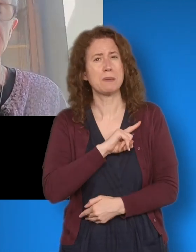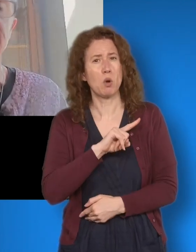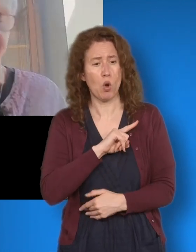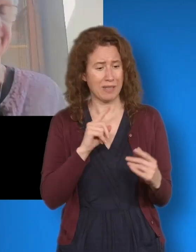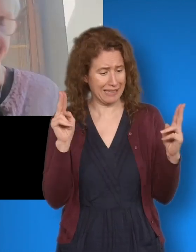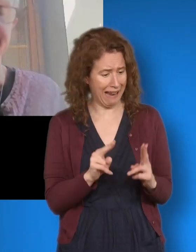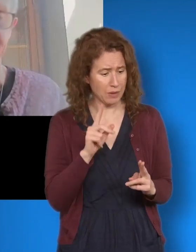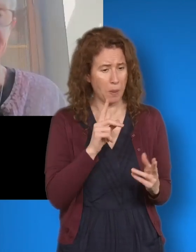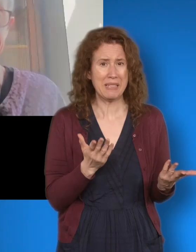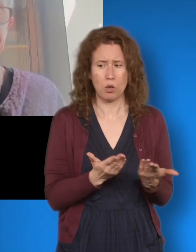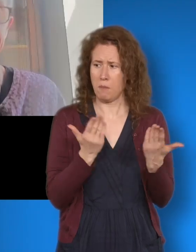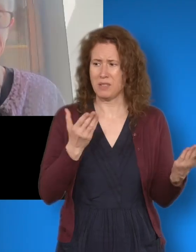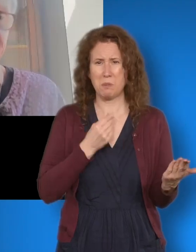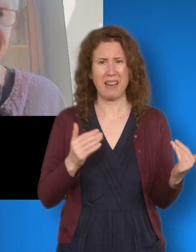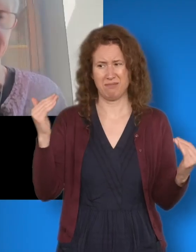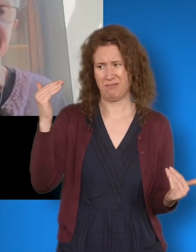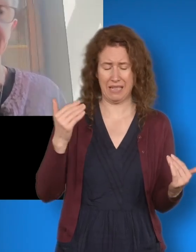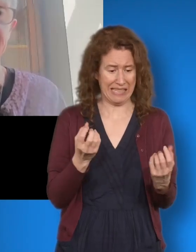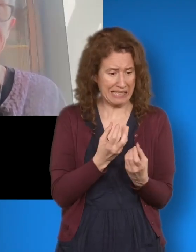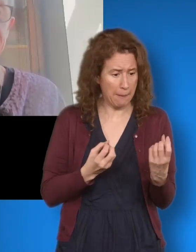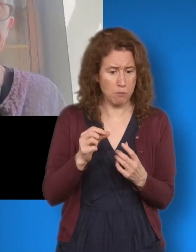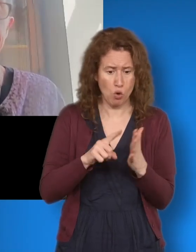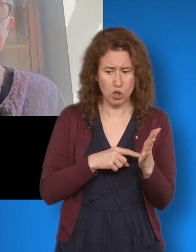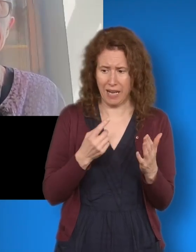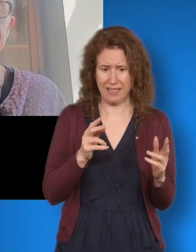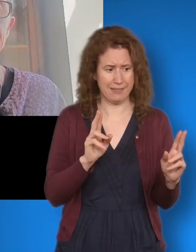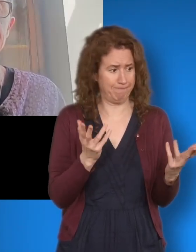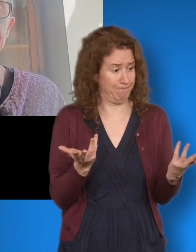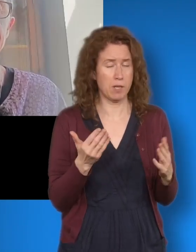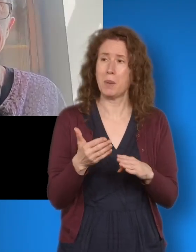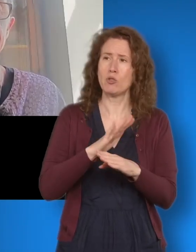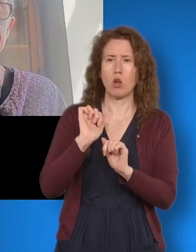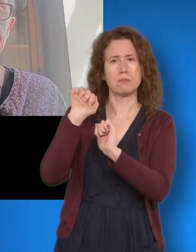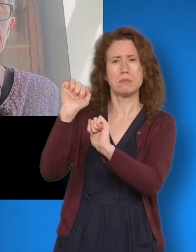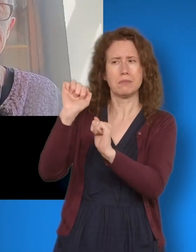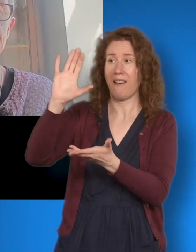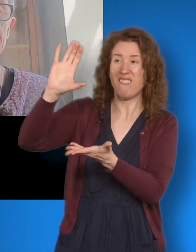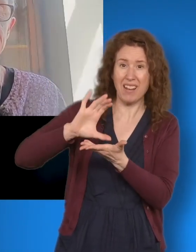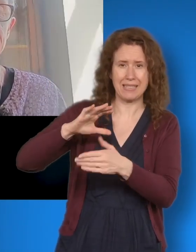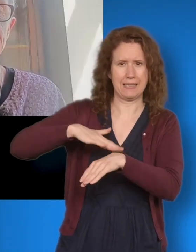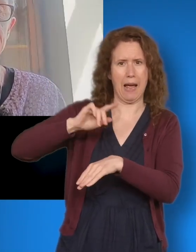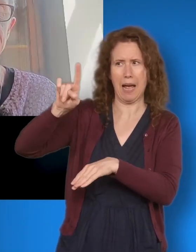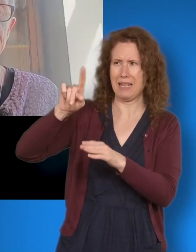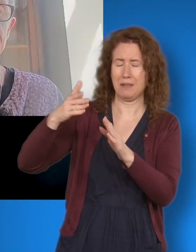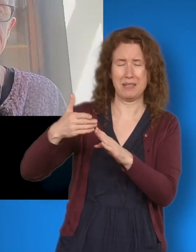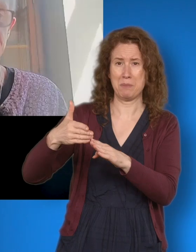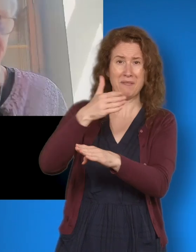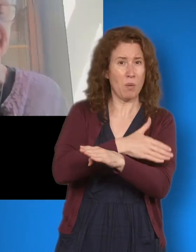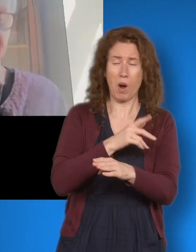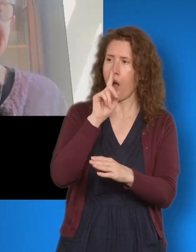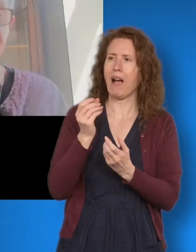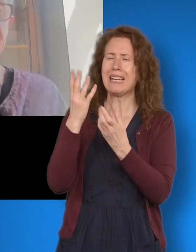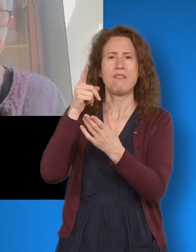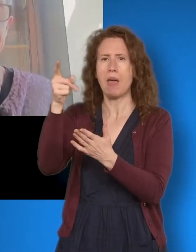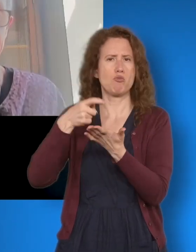as many women and as men in the STEM projects. So even before giving EPSRC